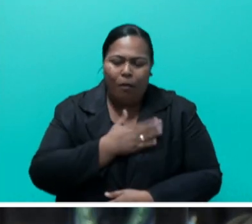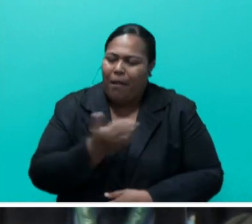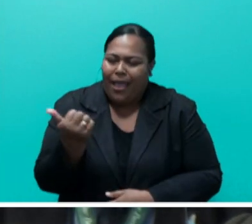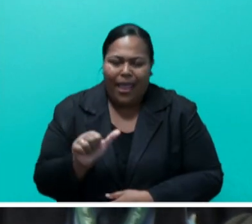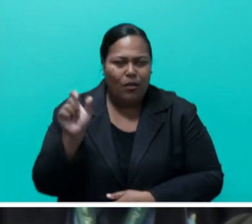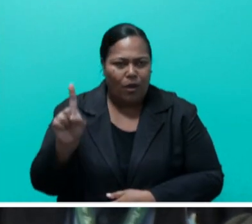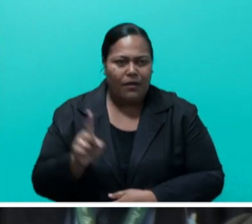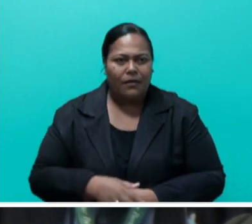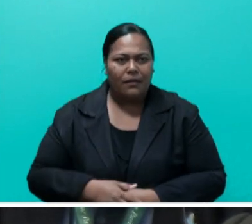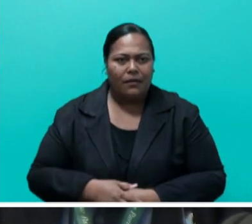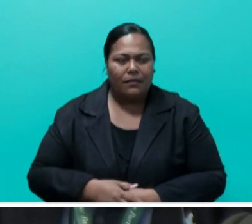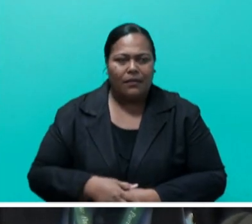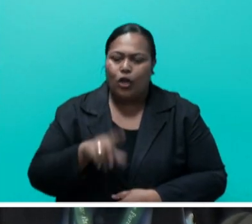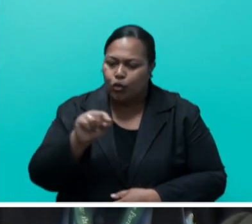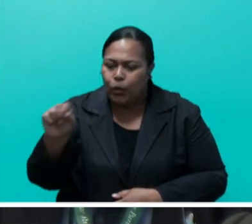this,